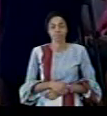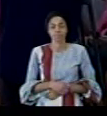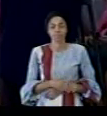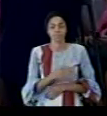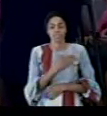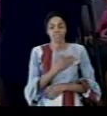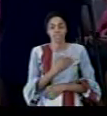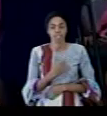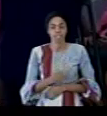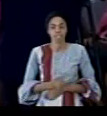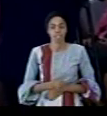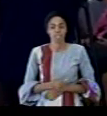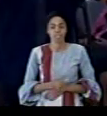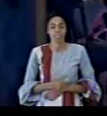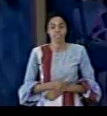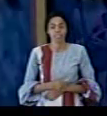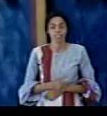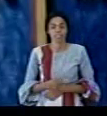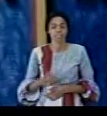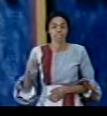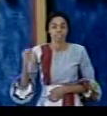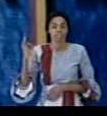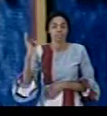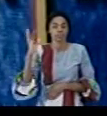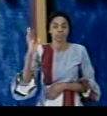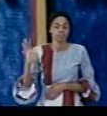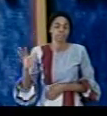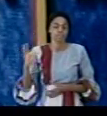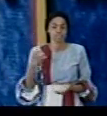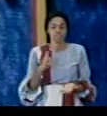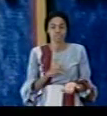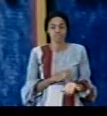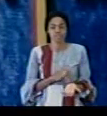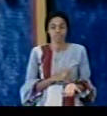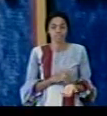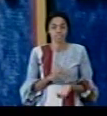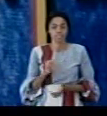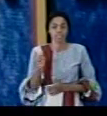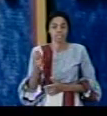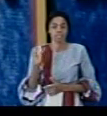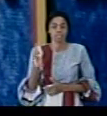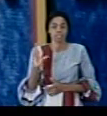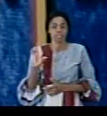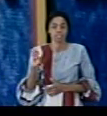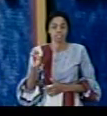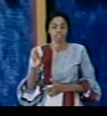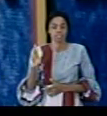And Pastor Dr. Adeleke